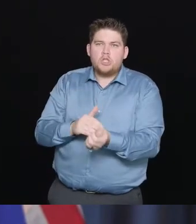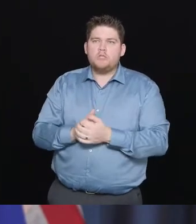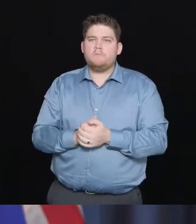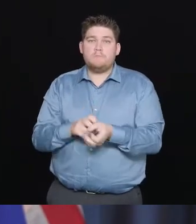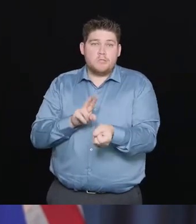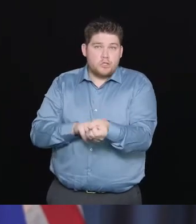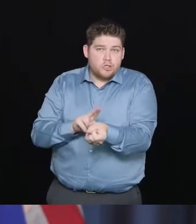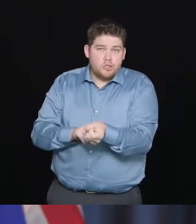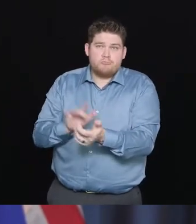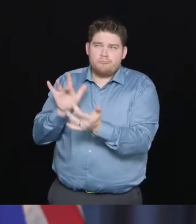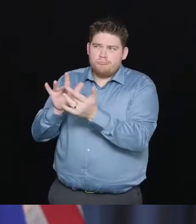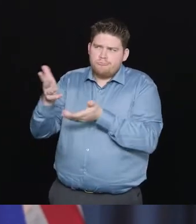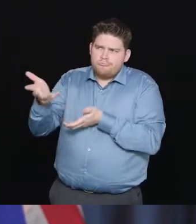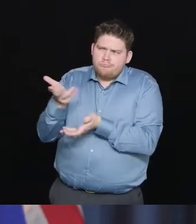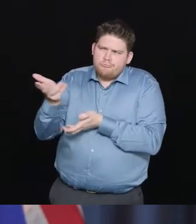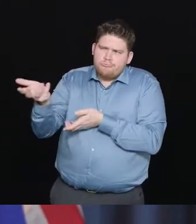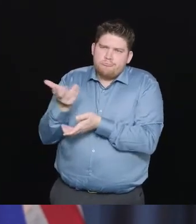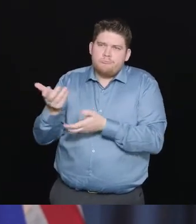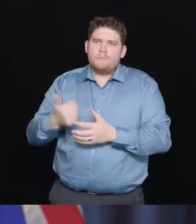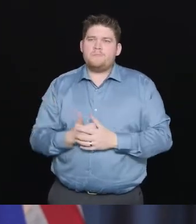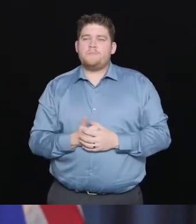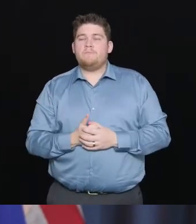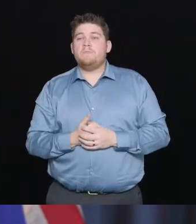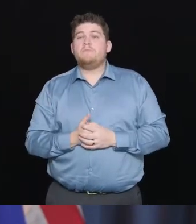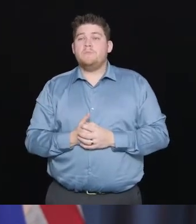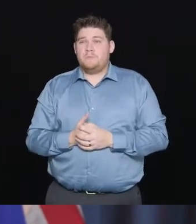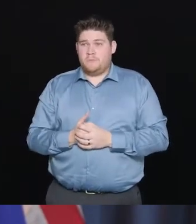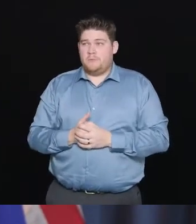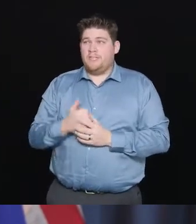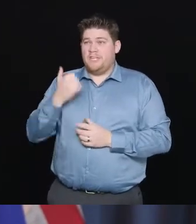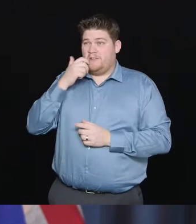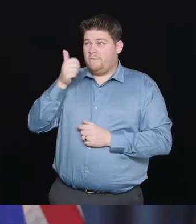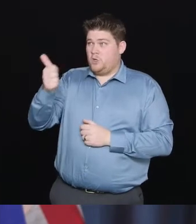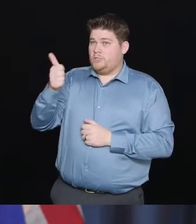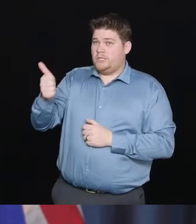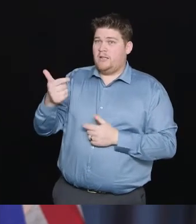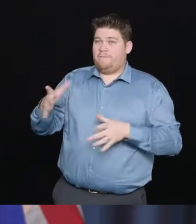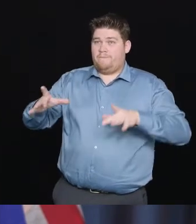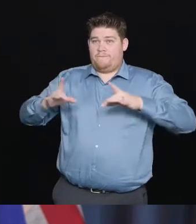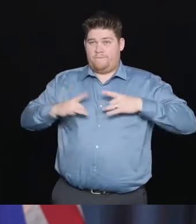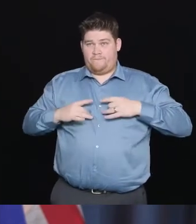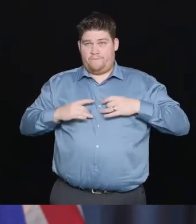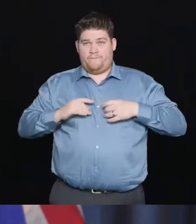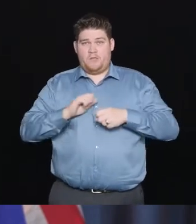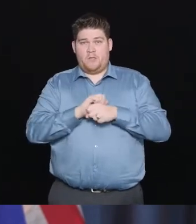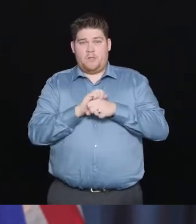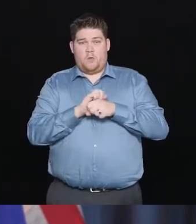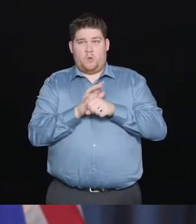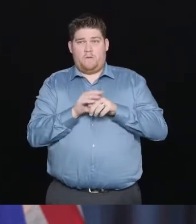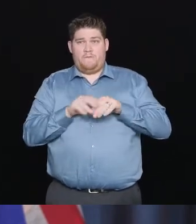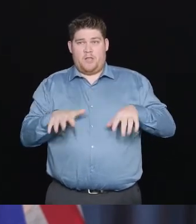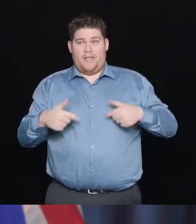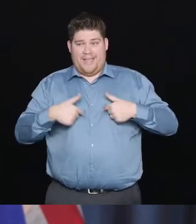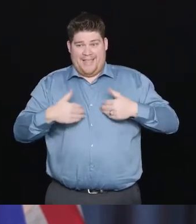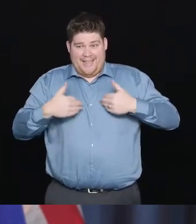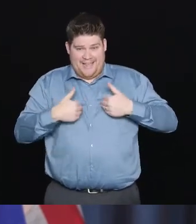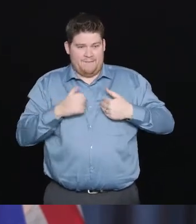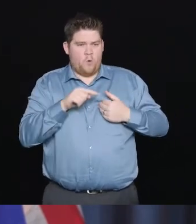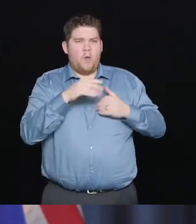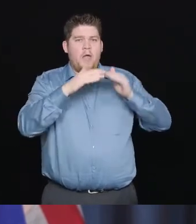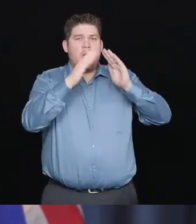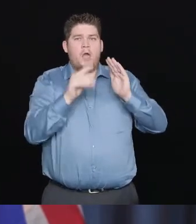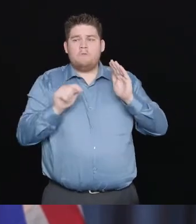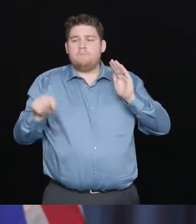an environment where COVID-19, and I say that because we have now several public places where we know there's